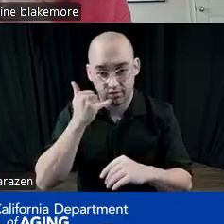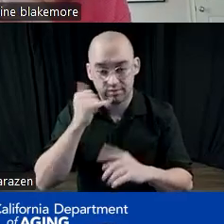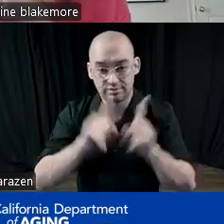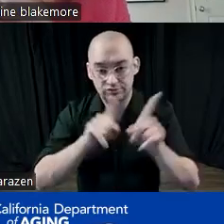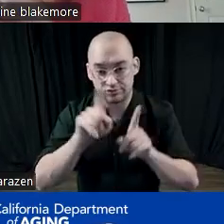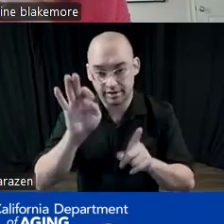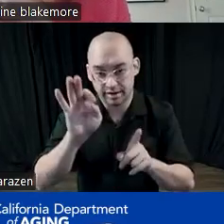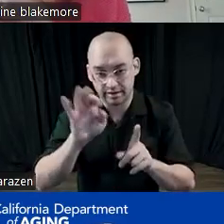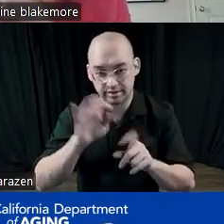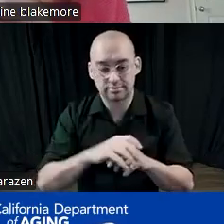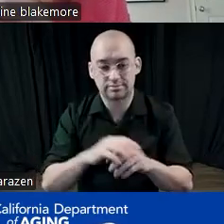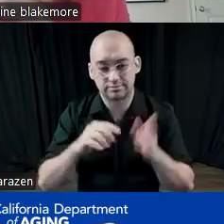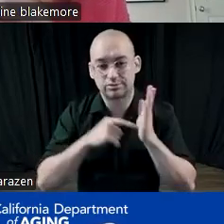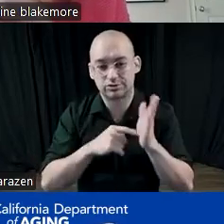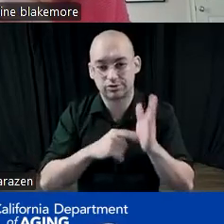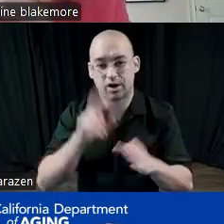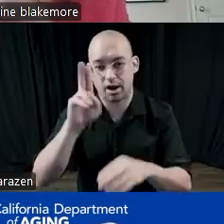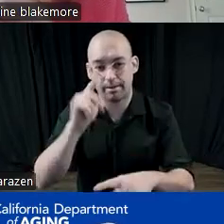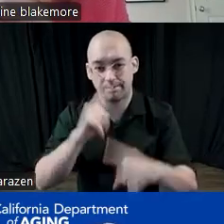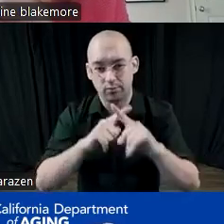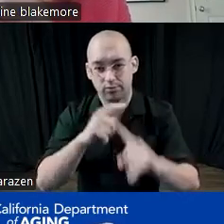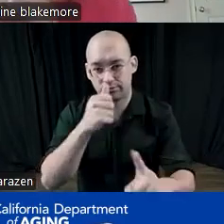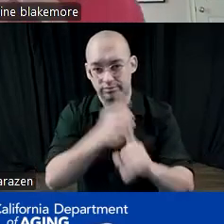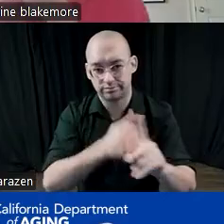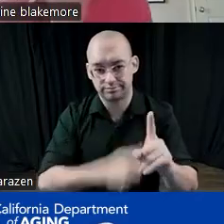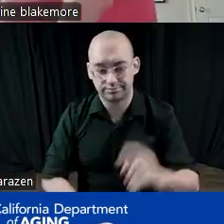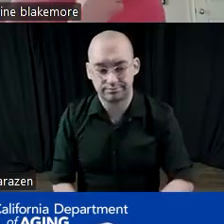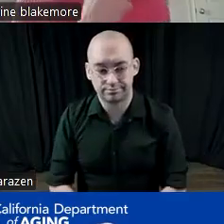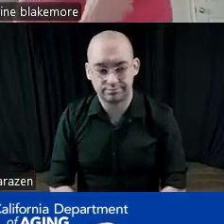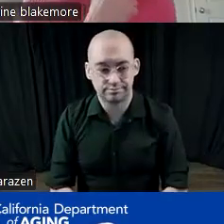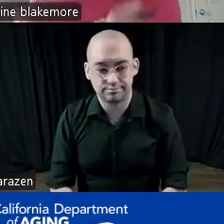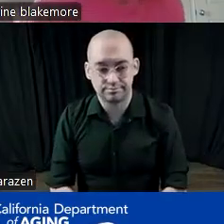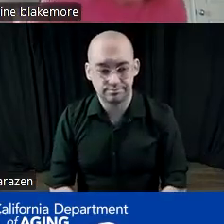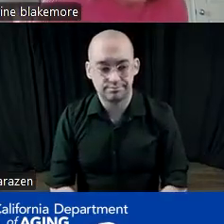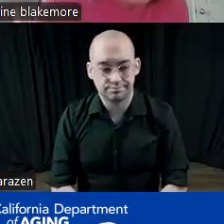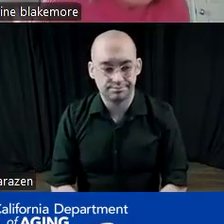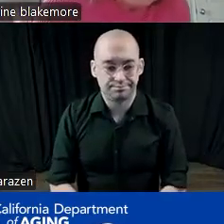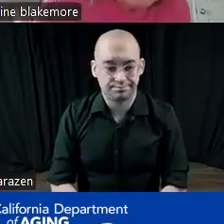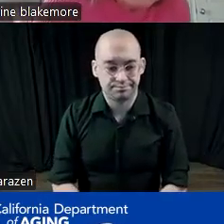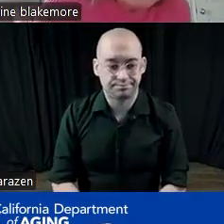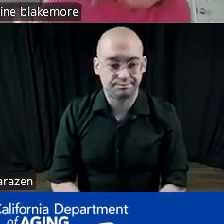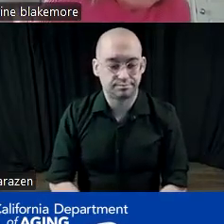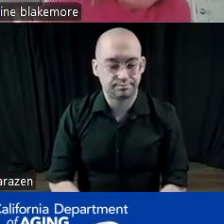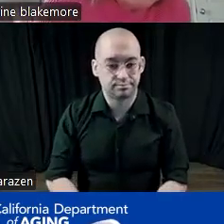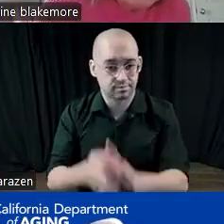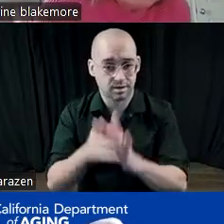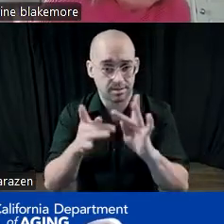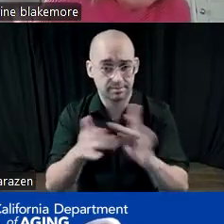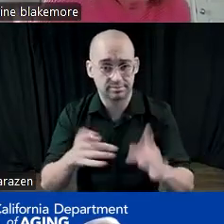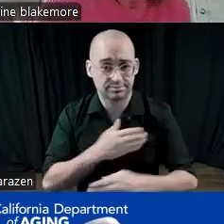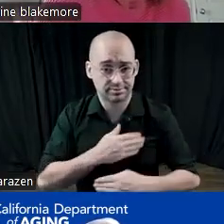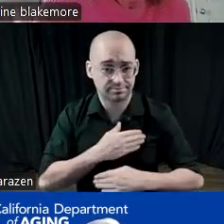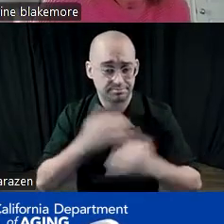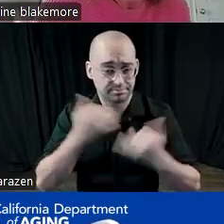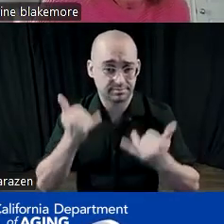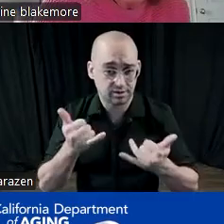will indicate to us to unmute your phone. So any comments, please? Now is